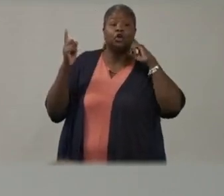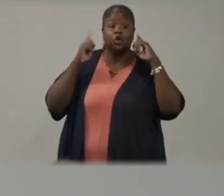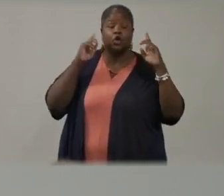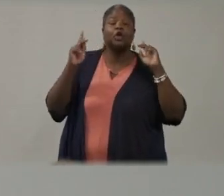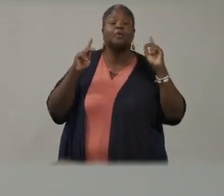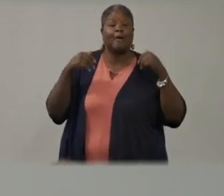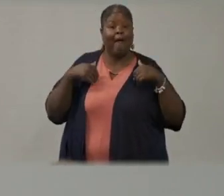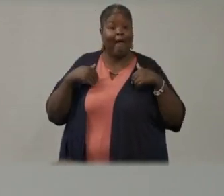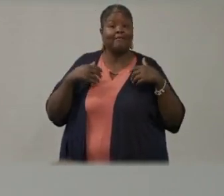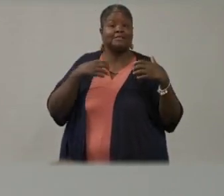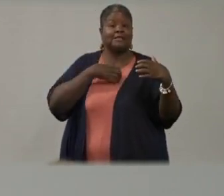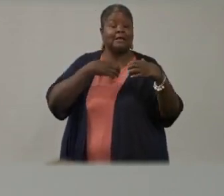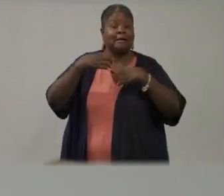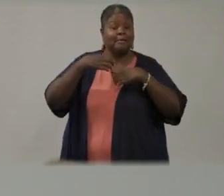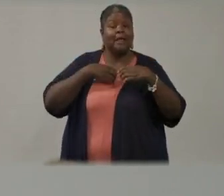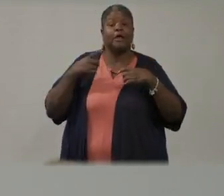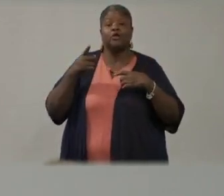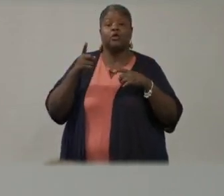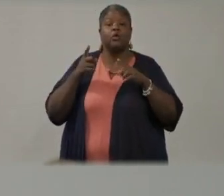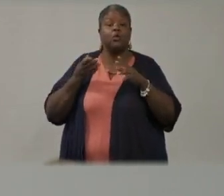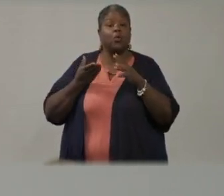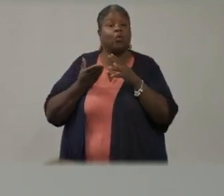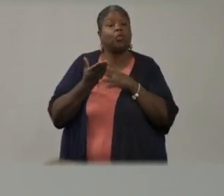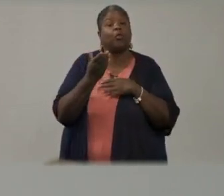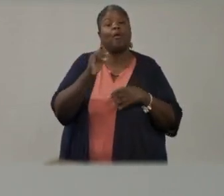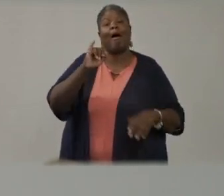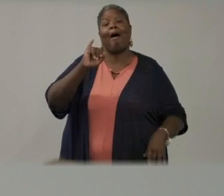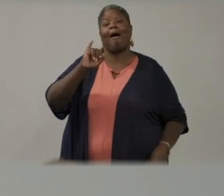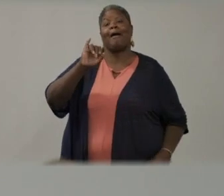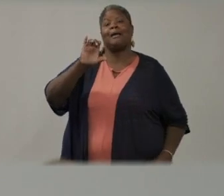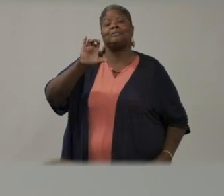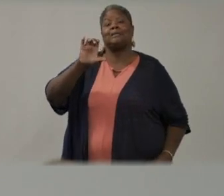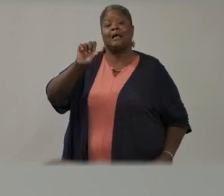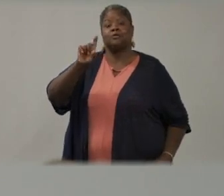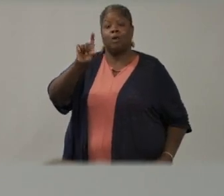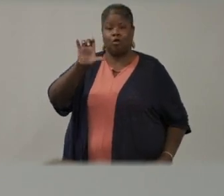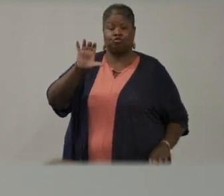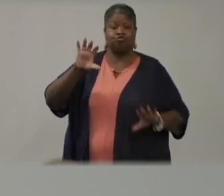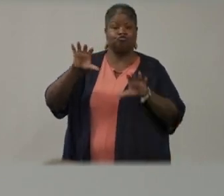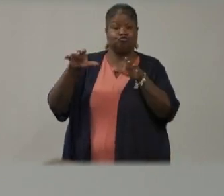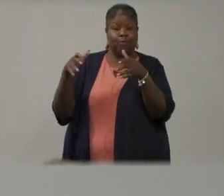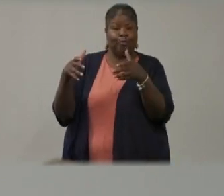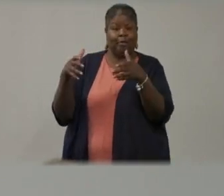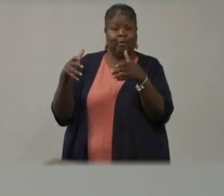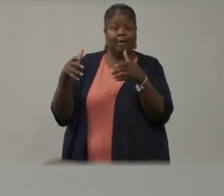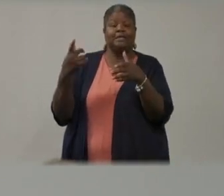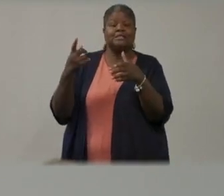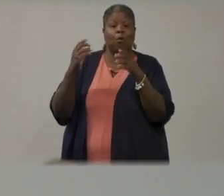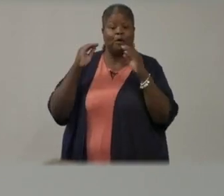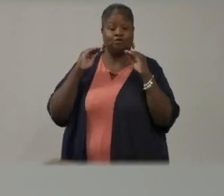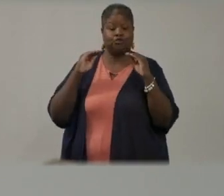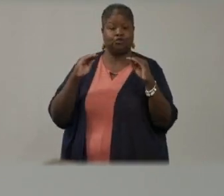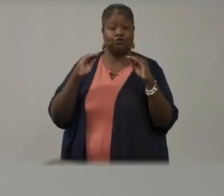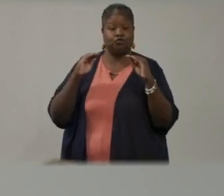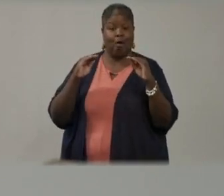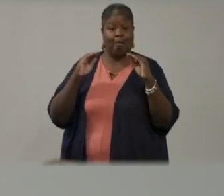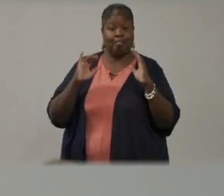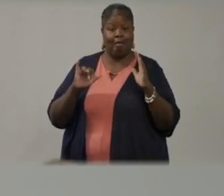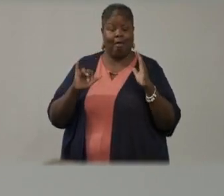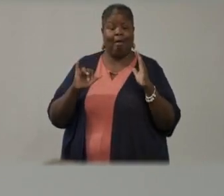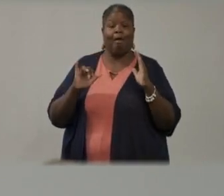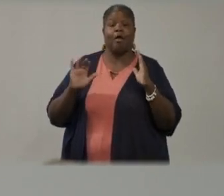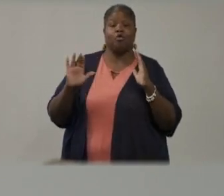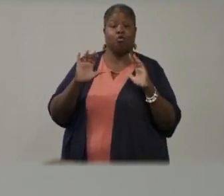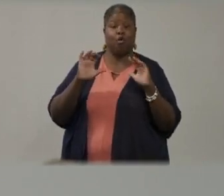this complaint, is that you go through ICS 100 as a group. Have someone instruct it in